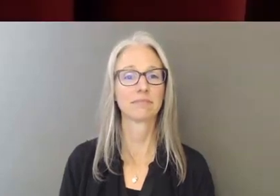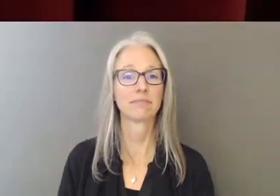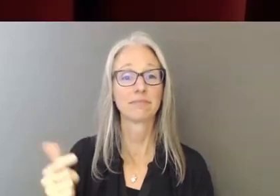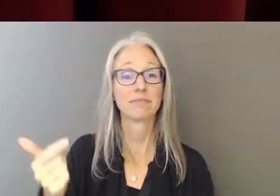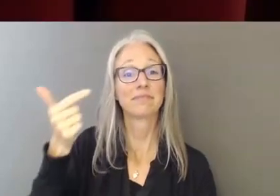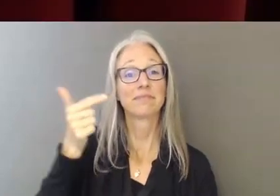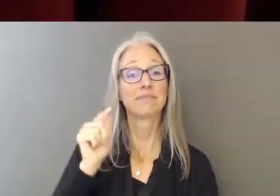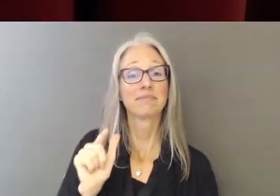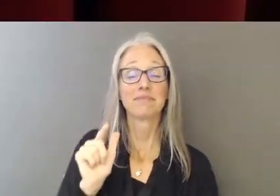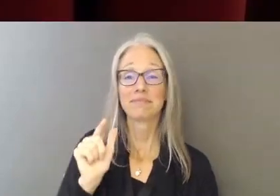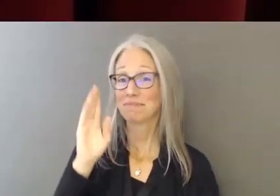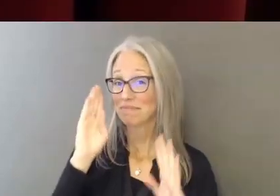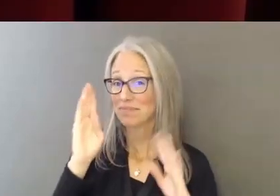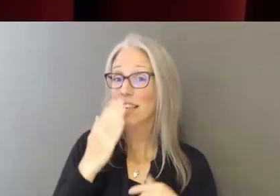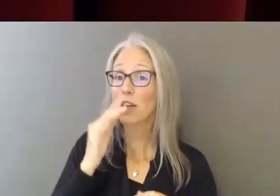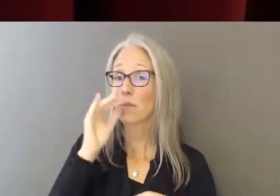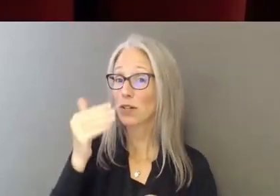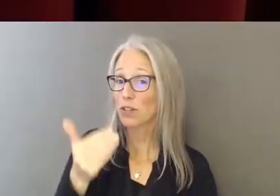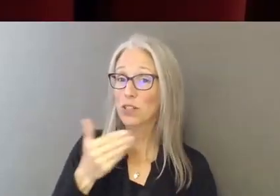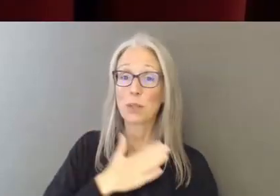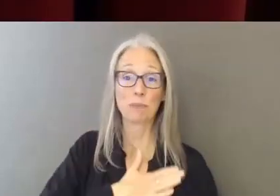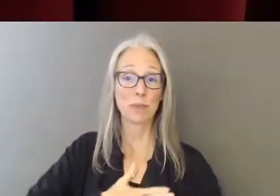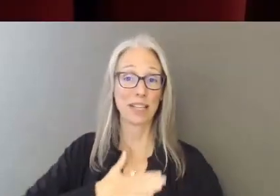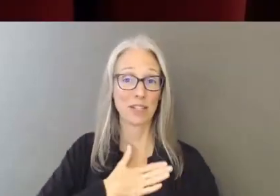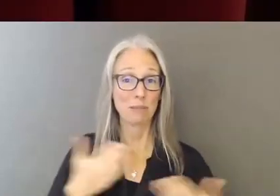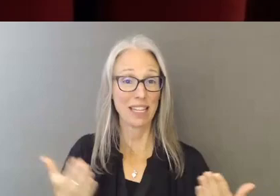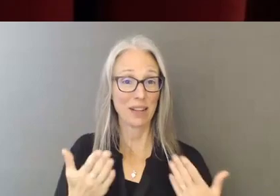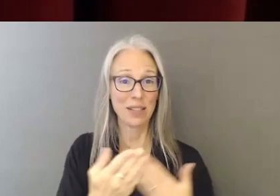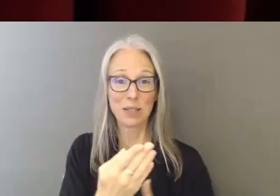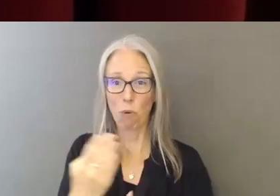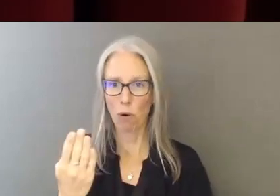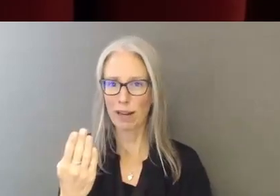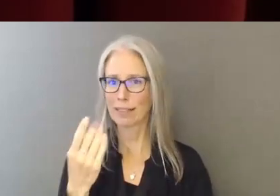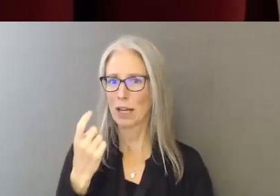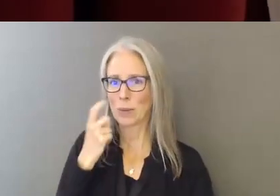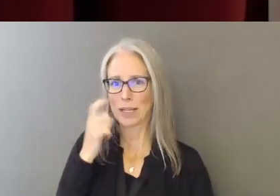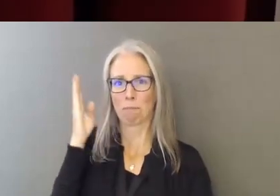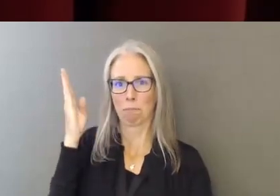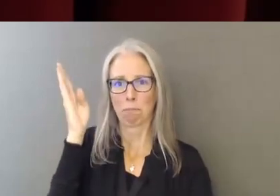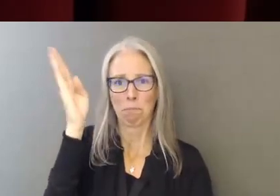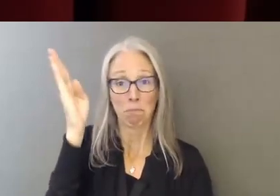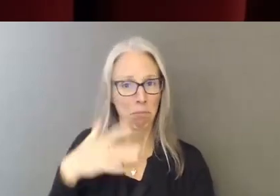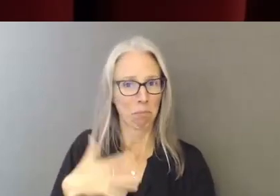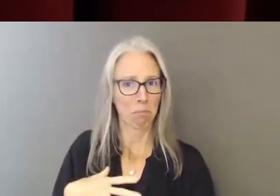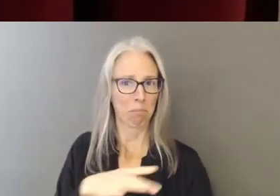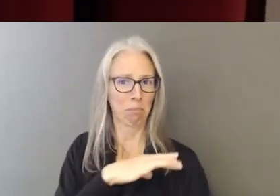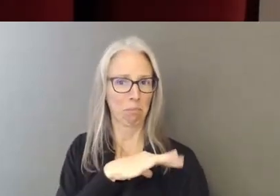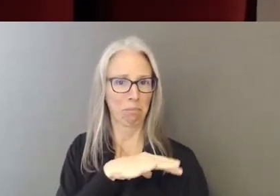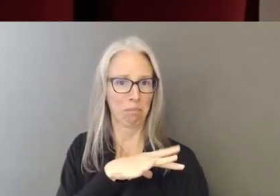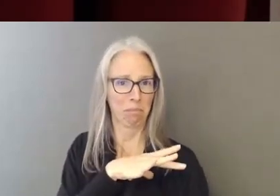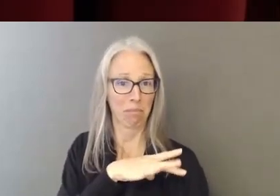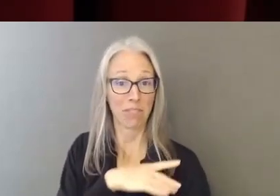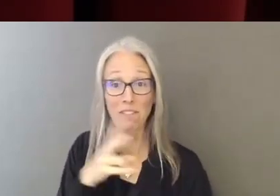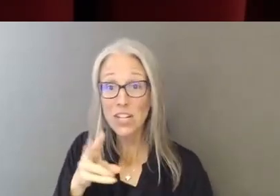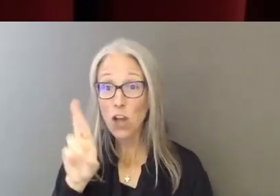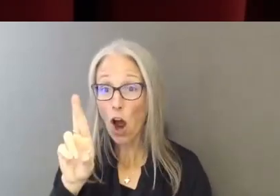All right, so thank you for the introduction, and what a pleasure it is to be here this morning following those 2 really excellent talks. That virtual reality